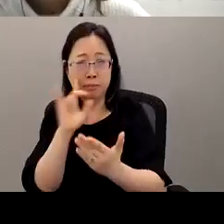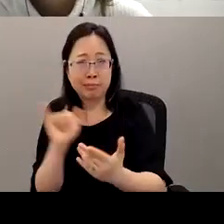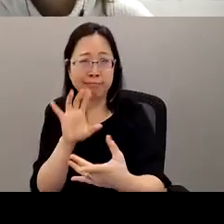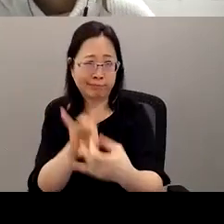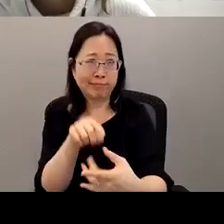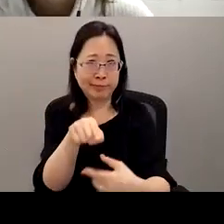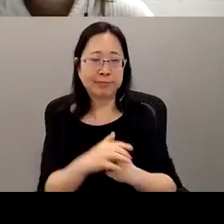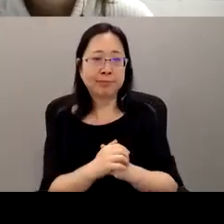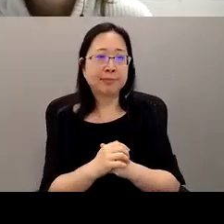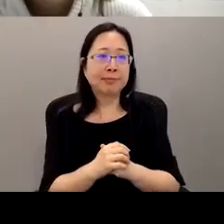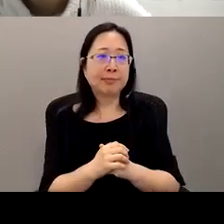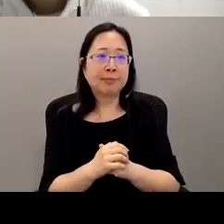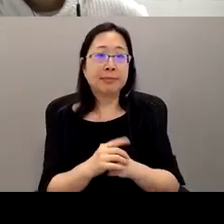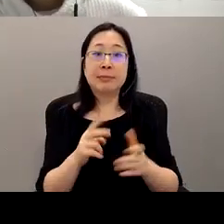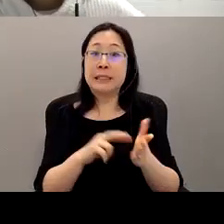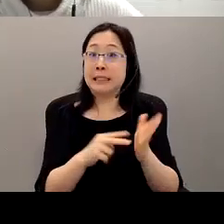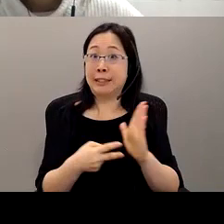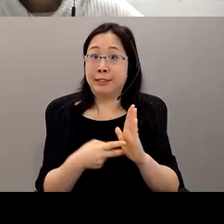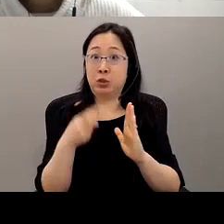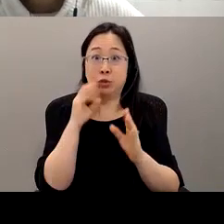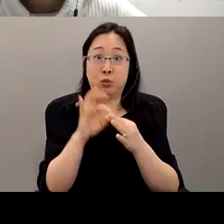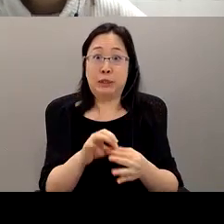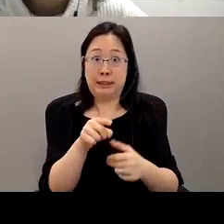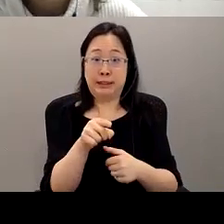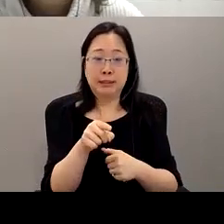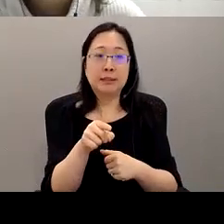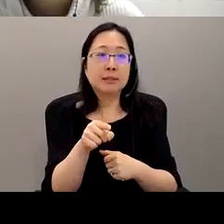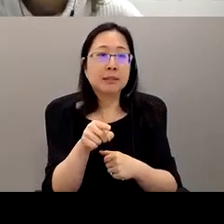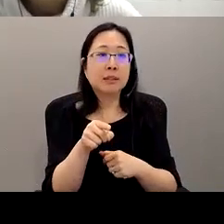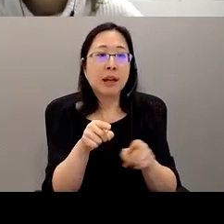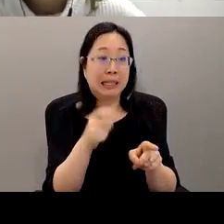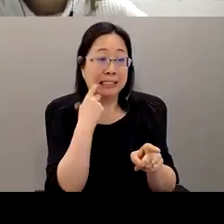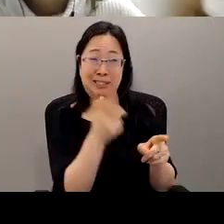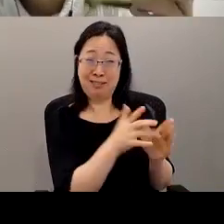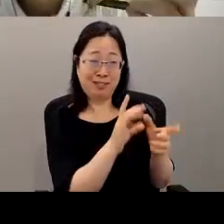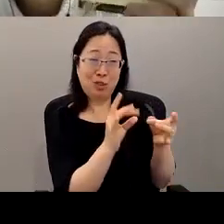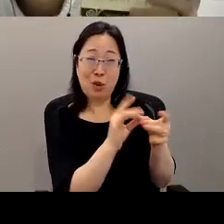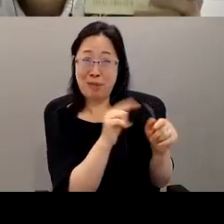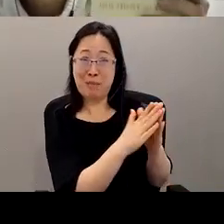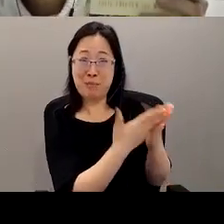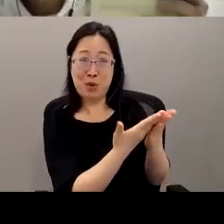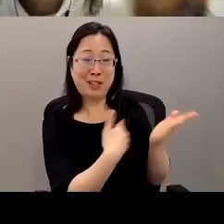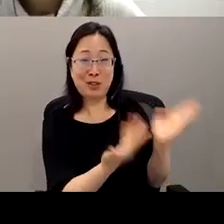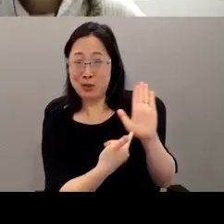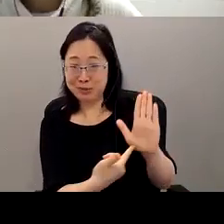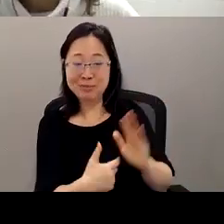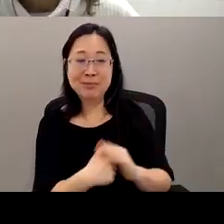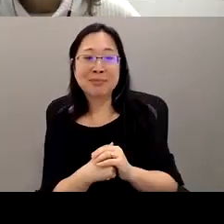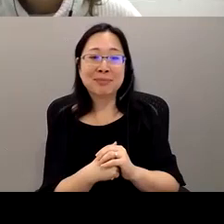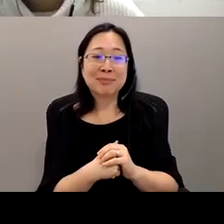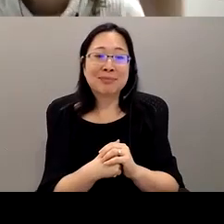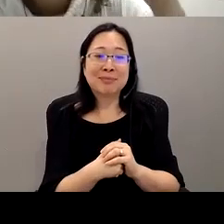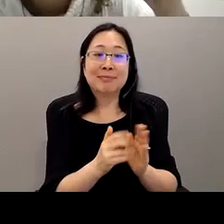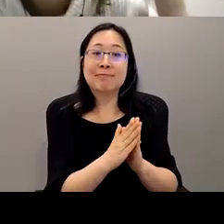like a definition of this, and in the book that Wendy and I did write, which is right here, this is sort of what